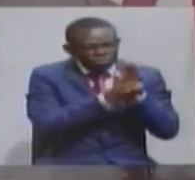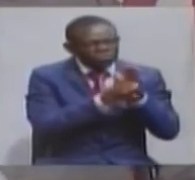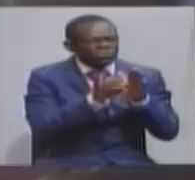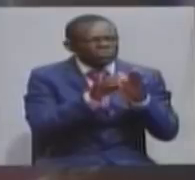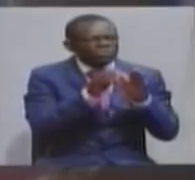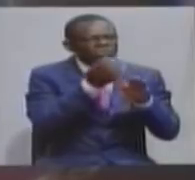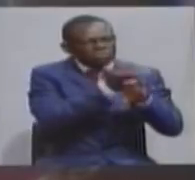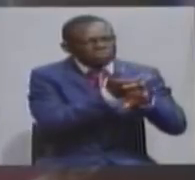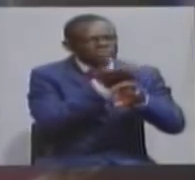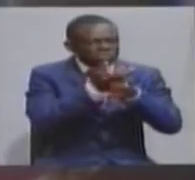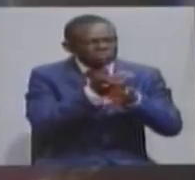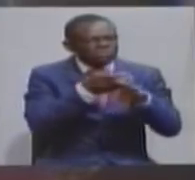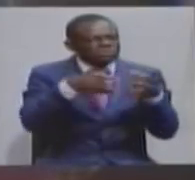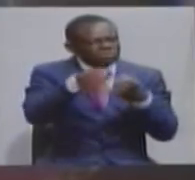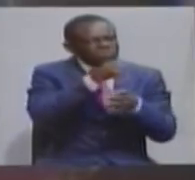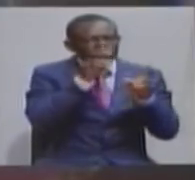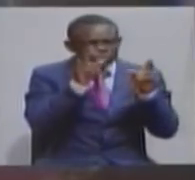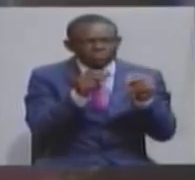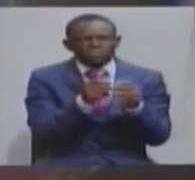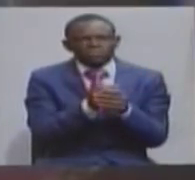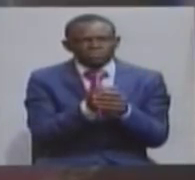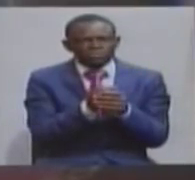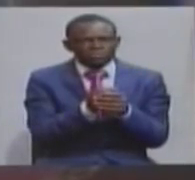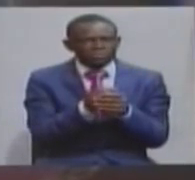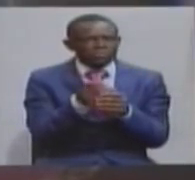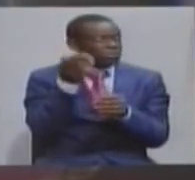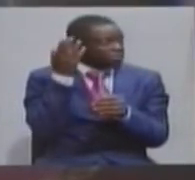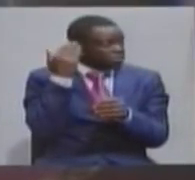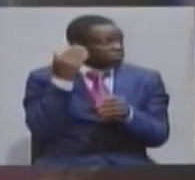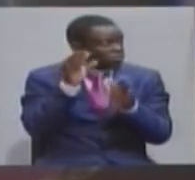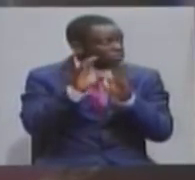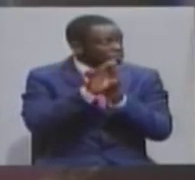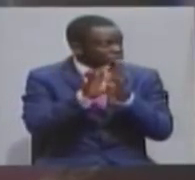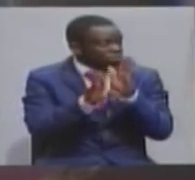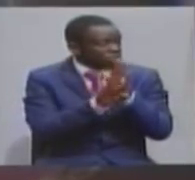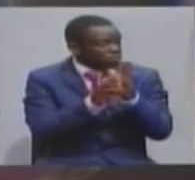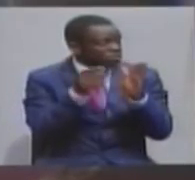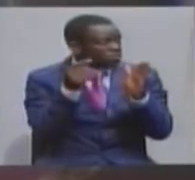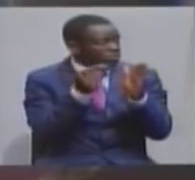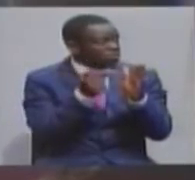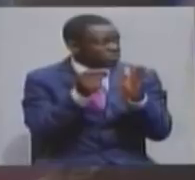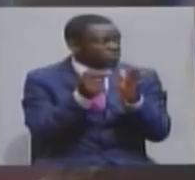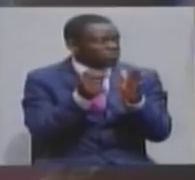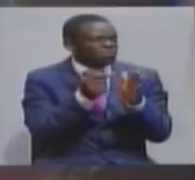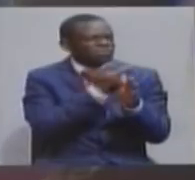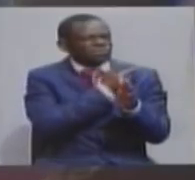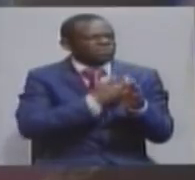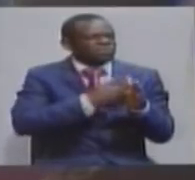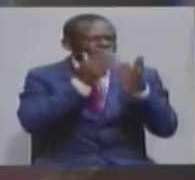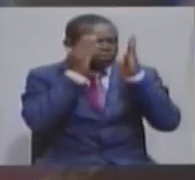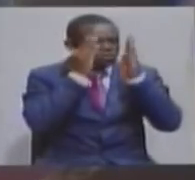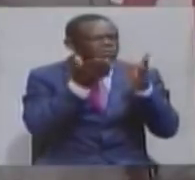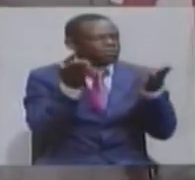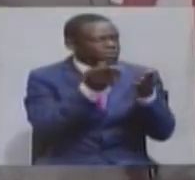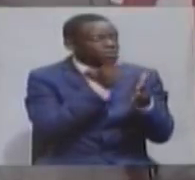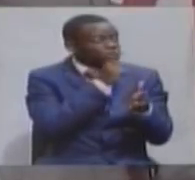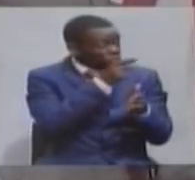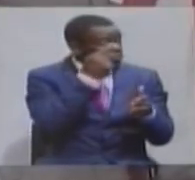the constitution at that point was treated with, it was casual approach to it? Do you remember